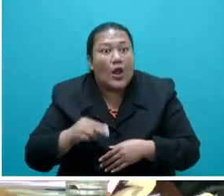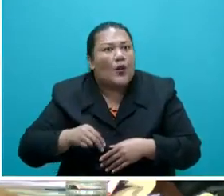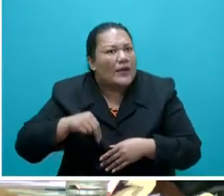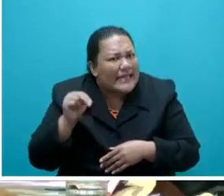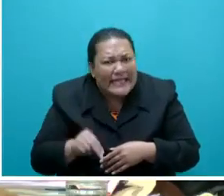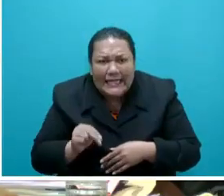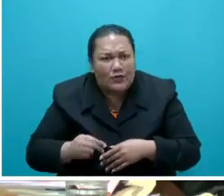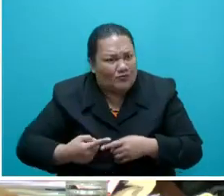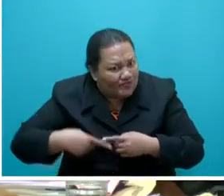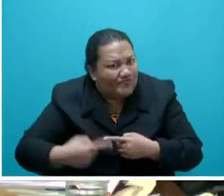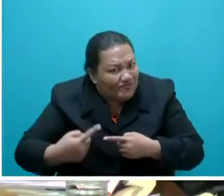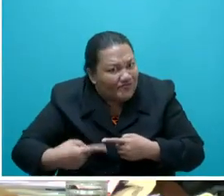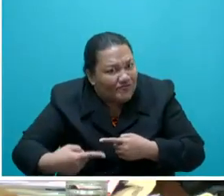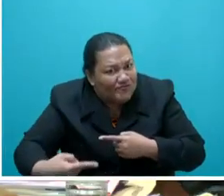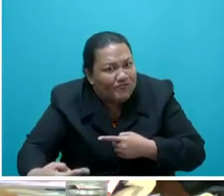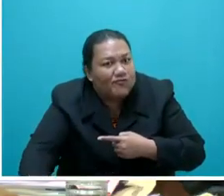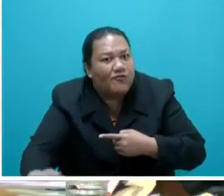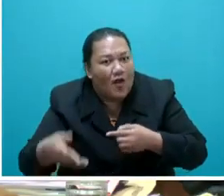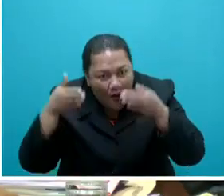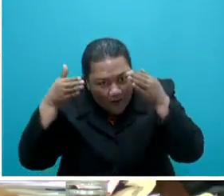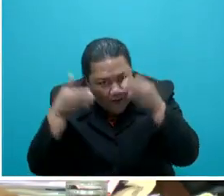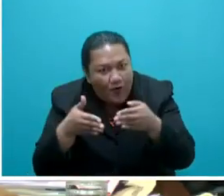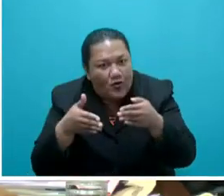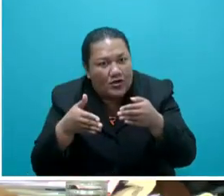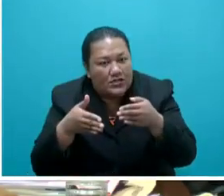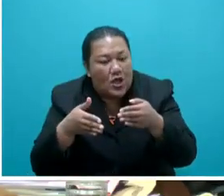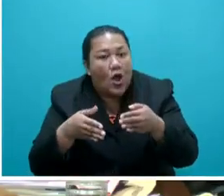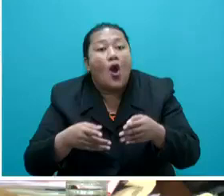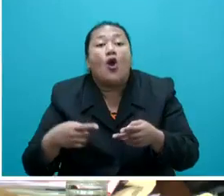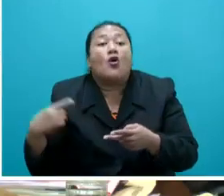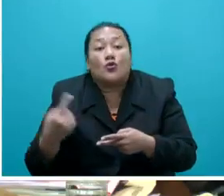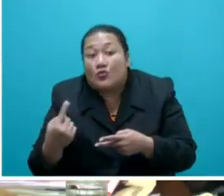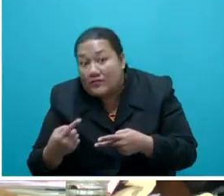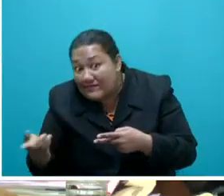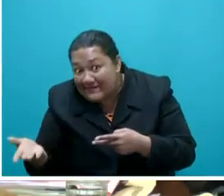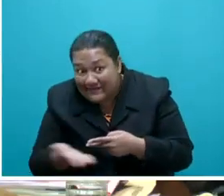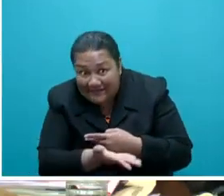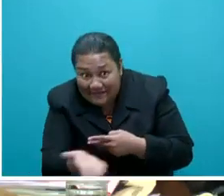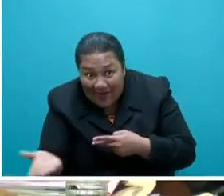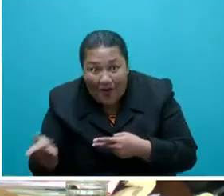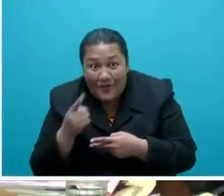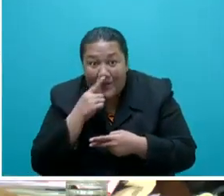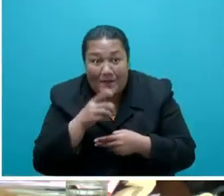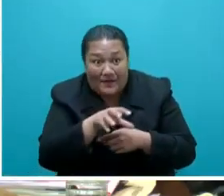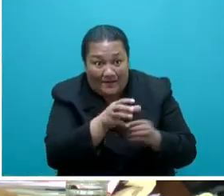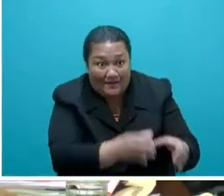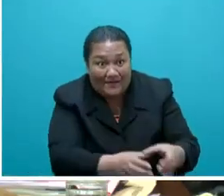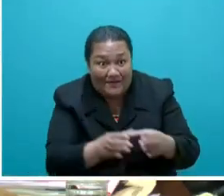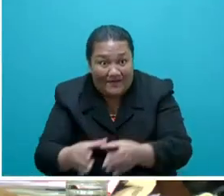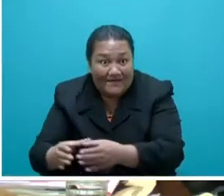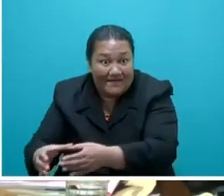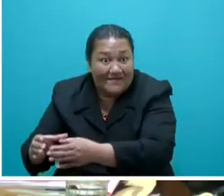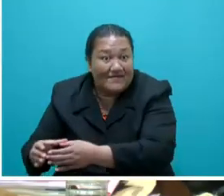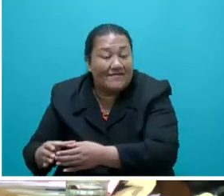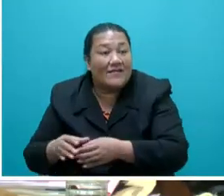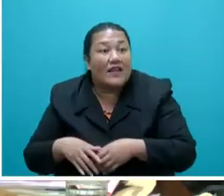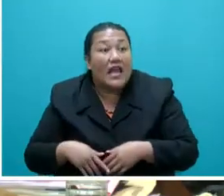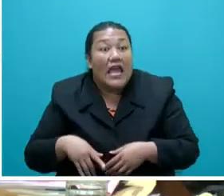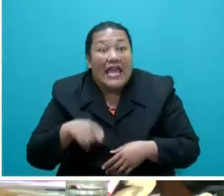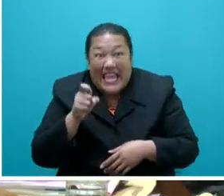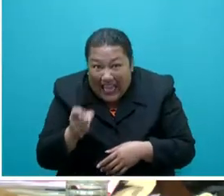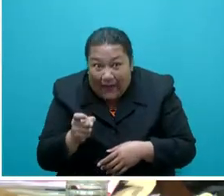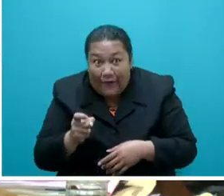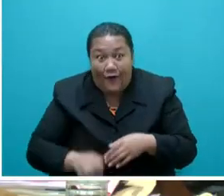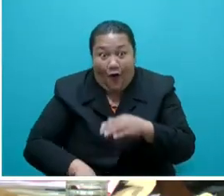consistently focus on the most vulnerable and marginalized in society if we are to realize our full potential. It is so